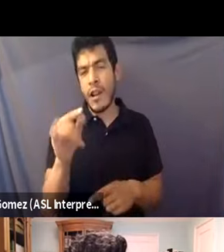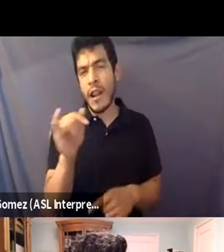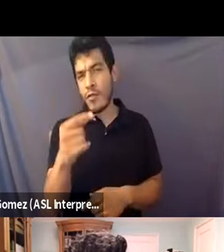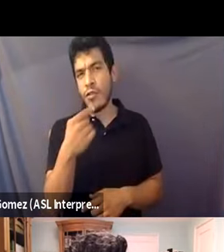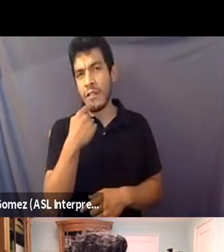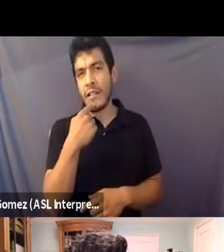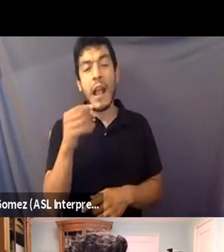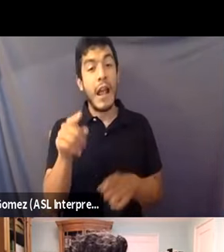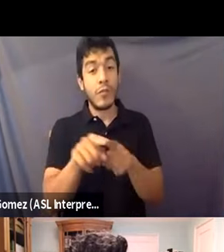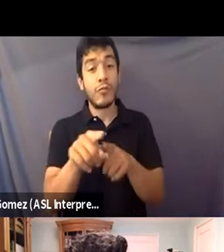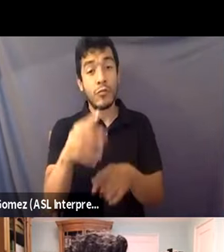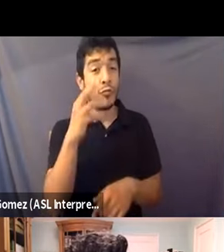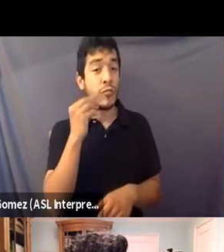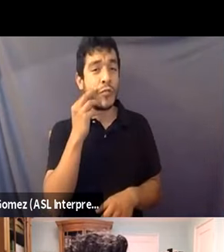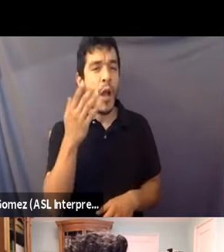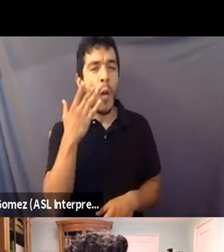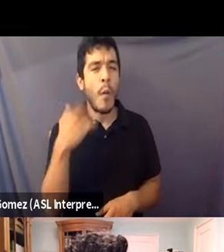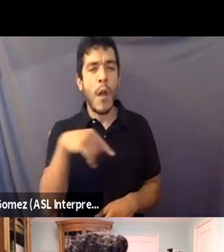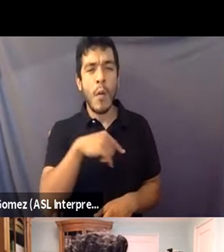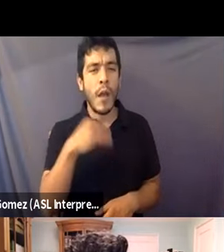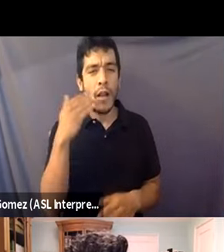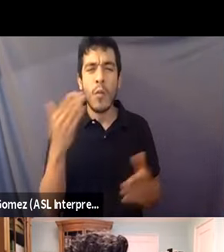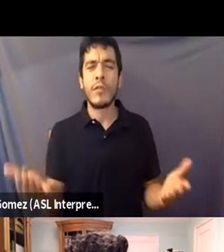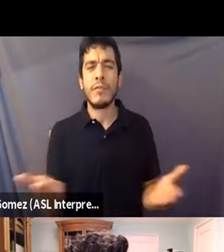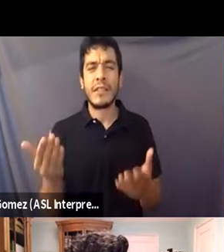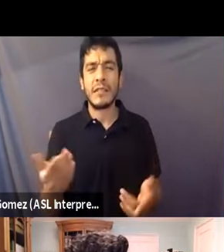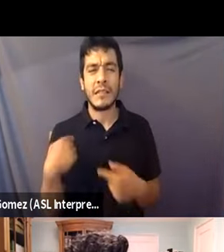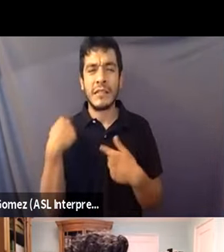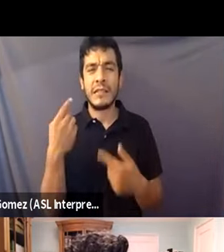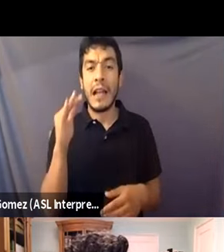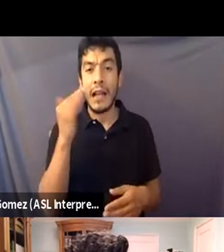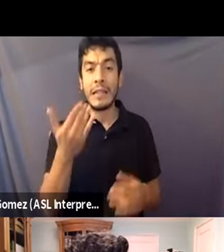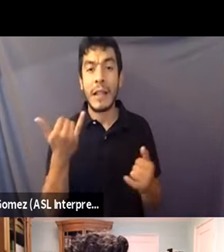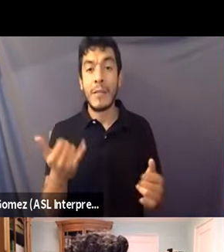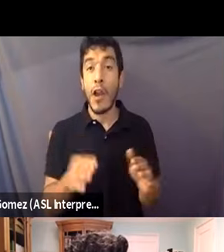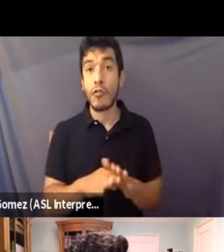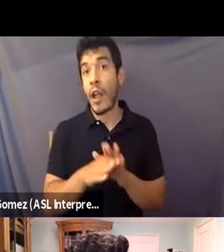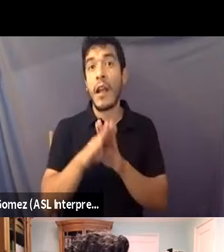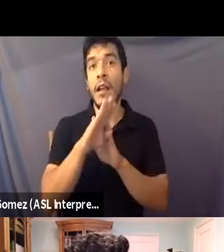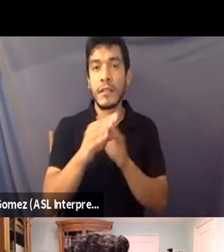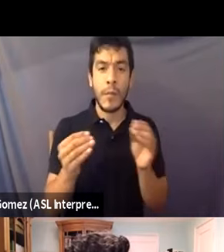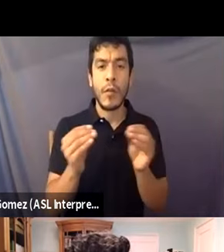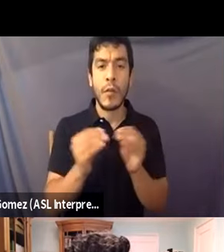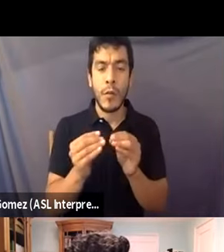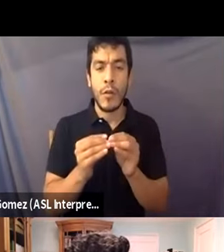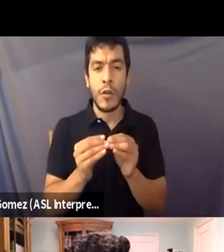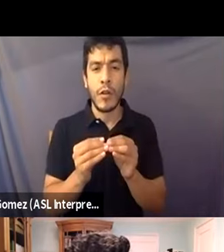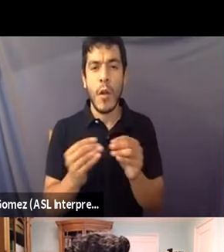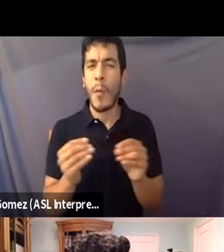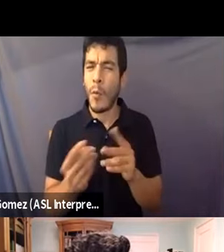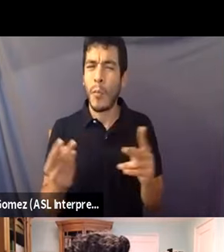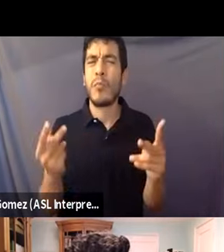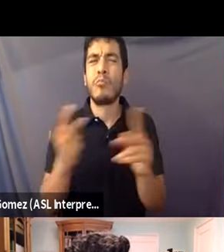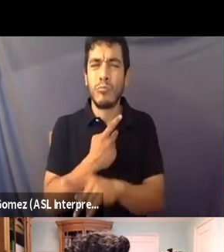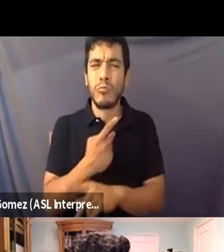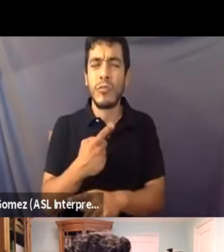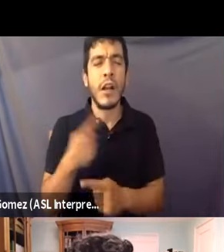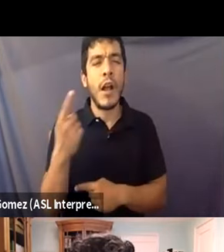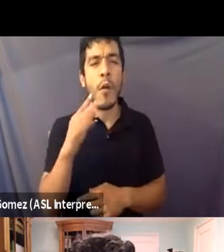experienced, while we know it's been here, there seems like there has been a rise, right, it is intensified. And I'm just wondering your thoughts around